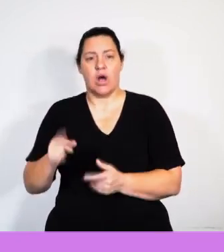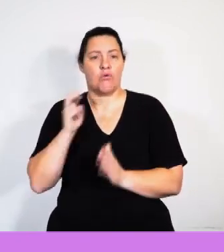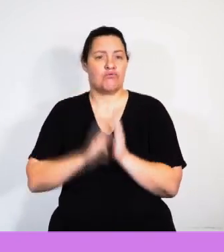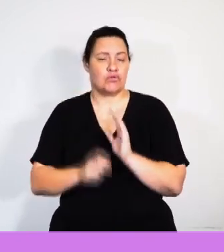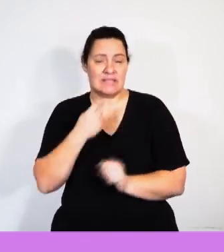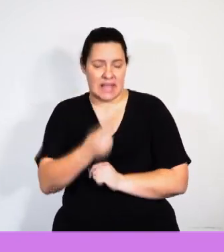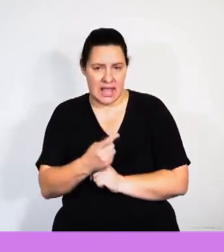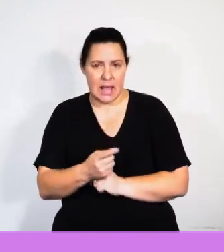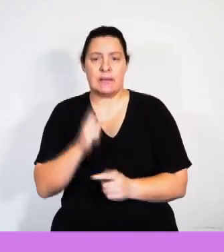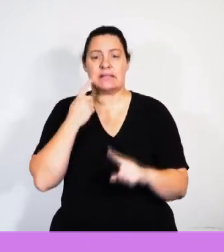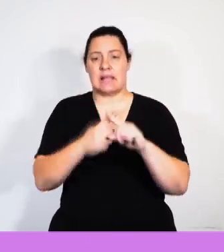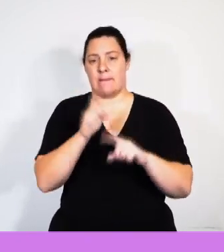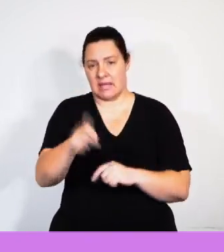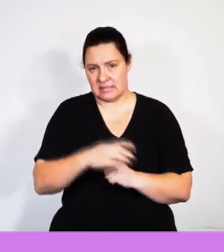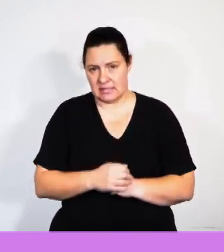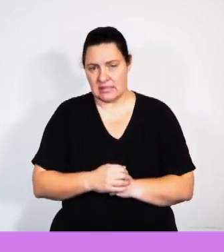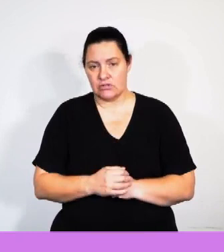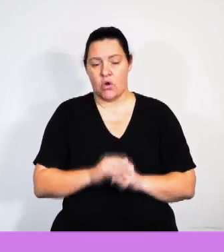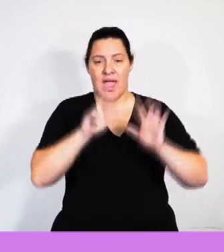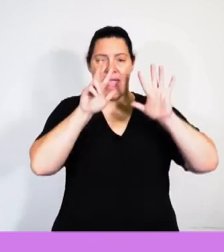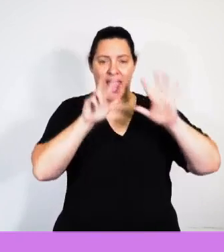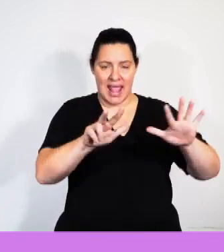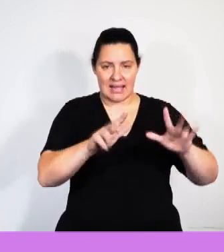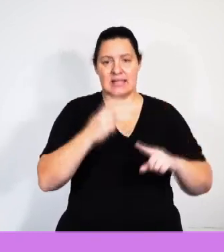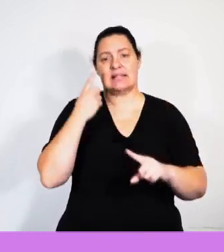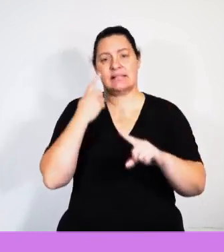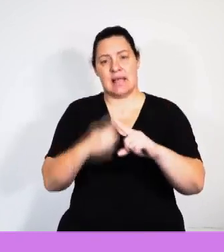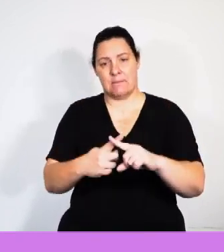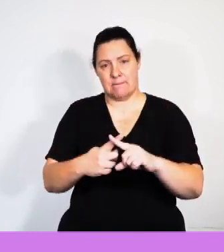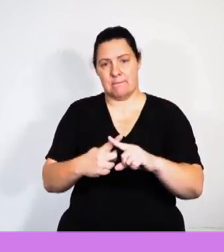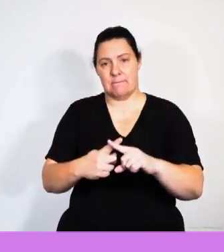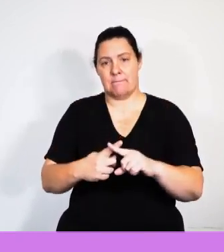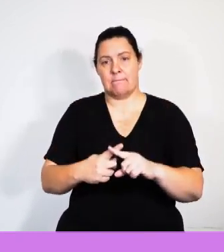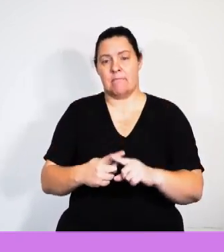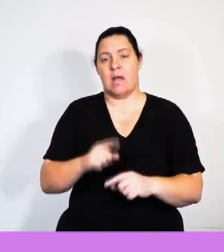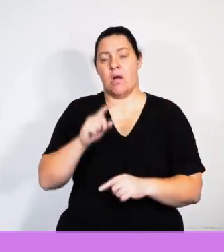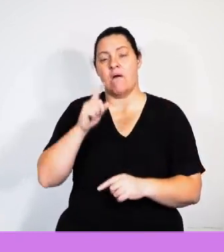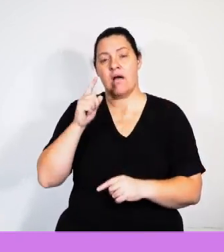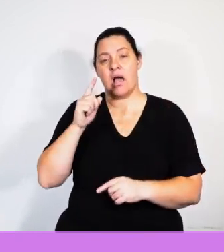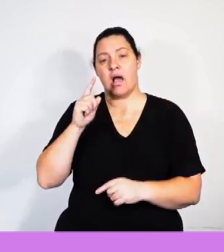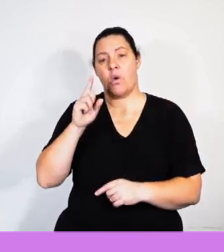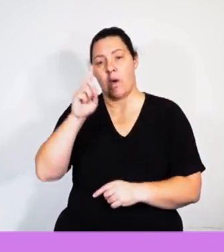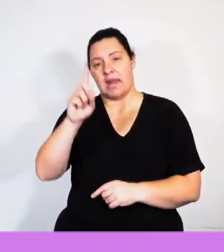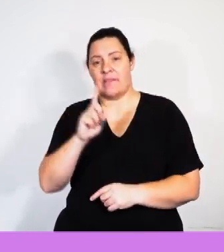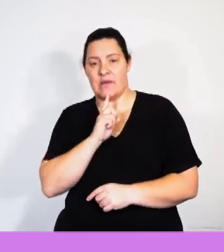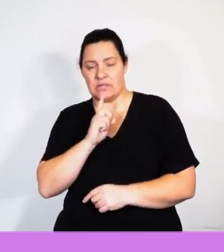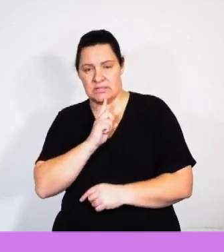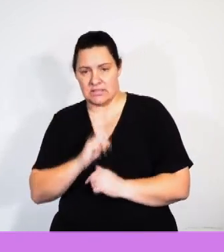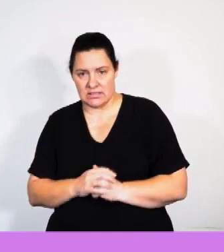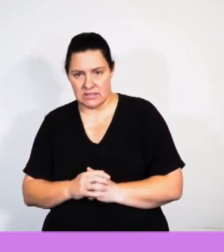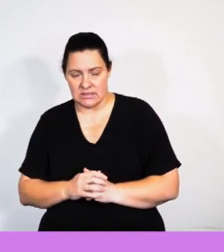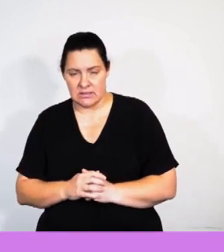The rules say we must multiply. So we're going to say 8 multiplied by a factor of